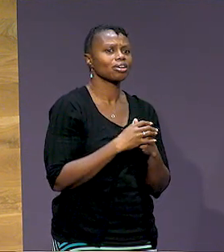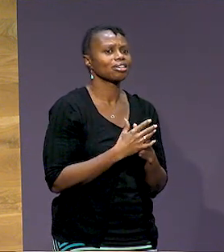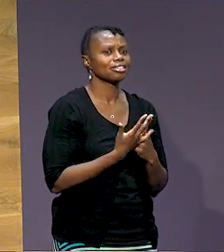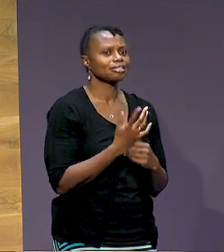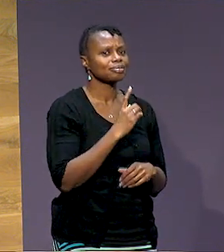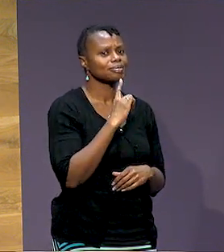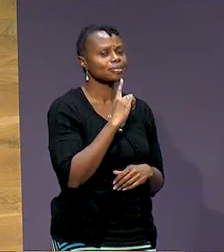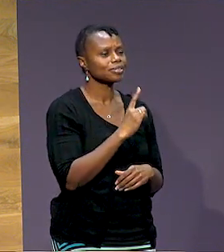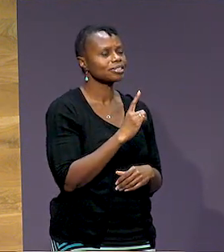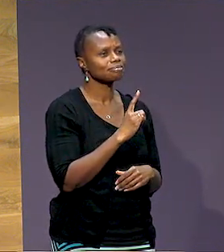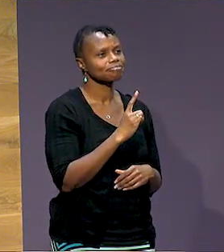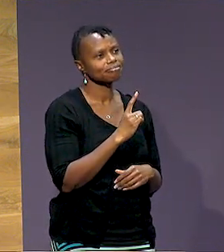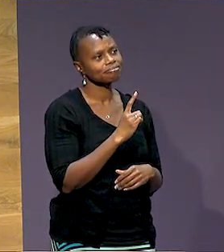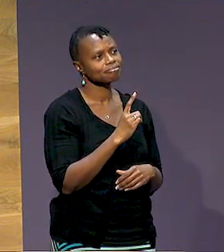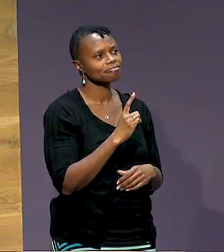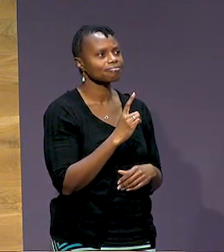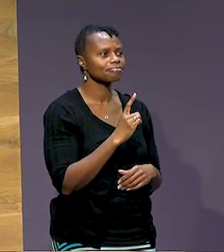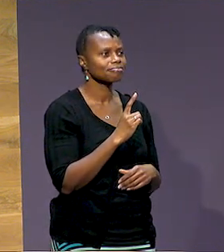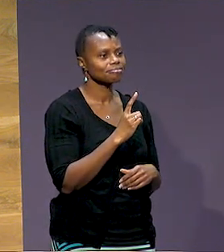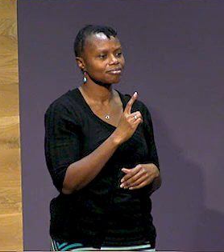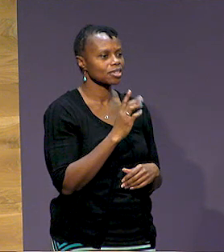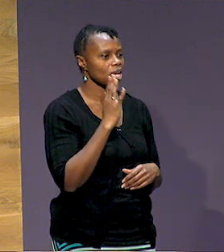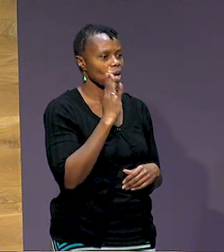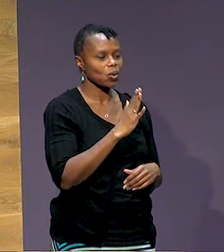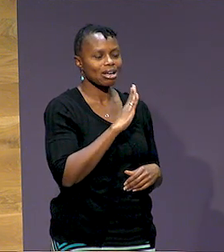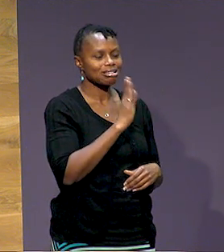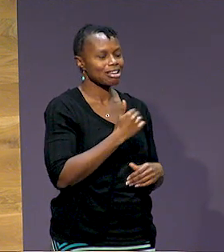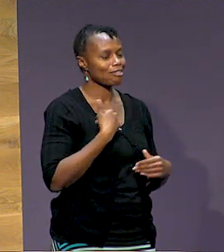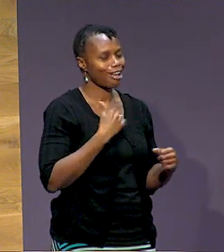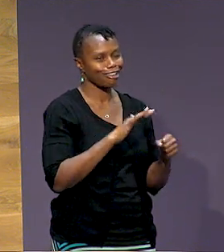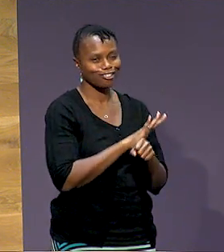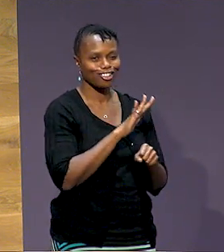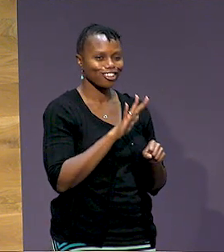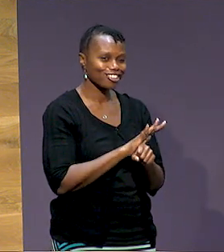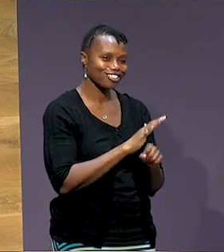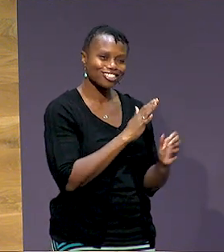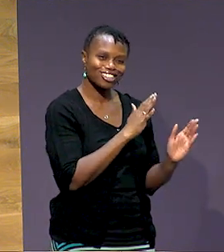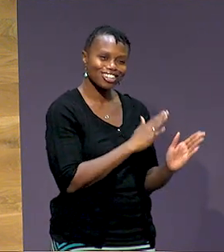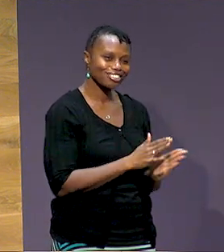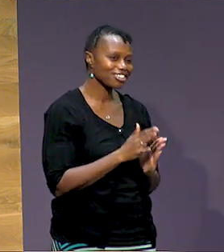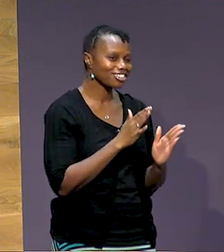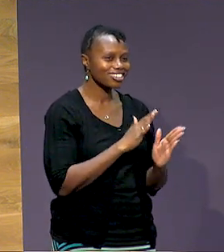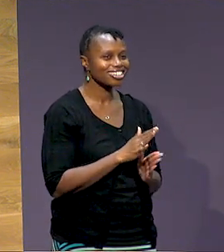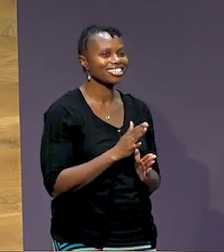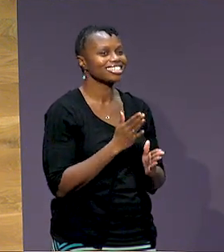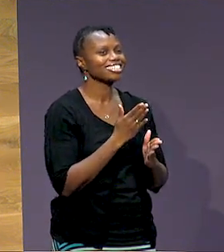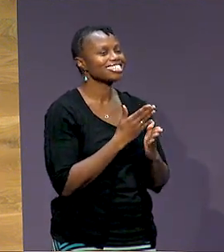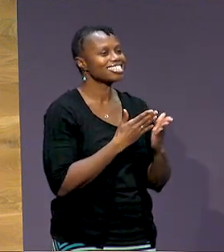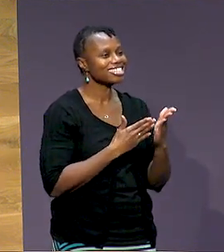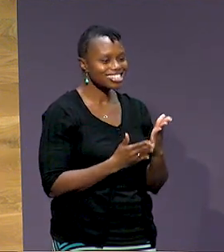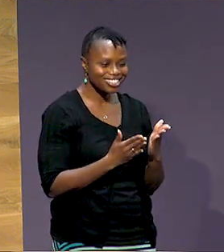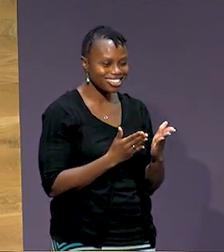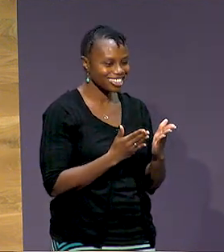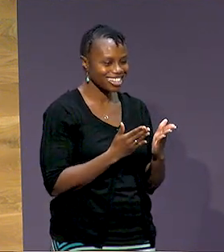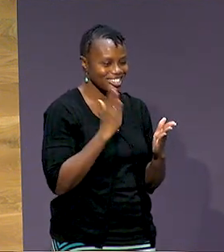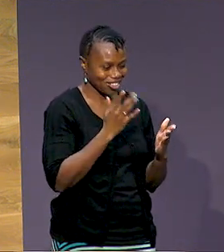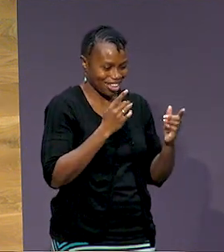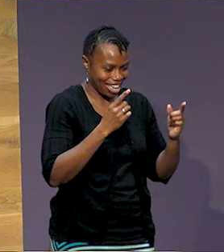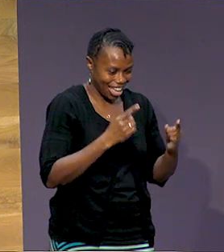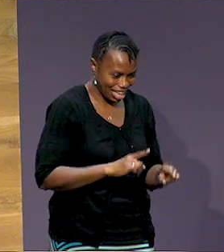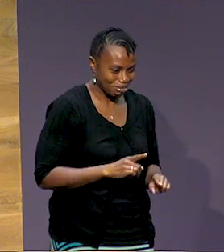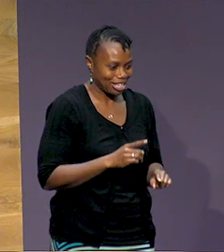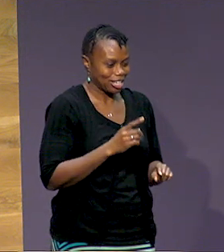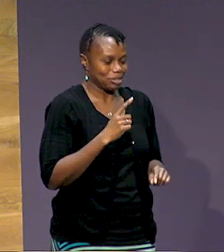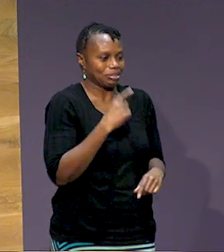never going to be enough preparation. There's always something you can definitely be doing more, but